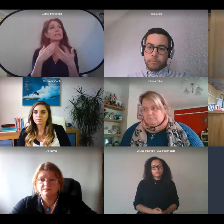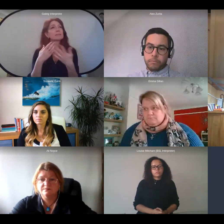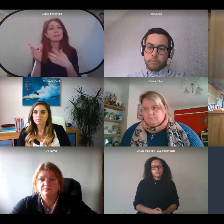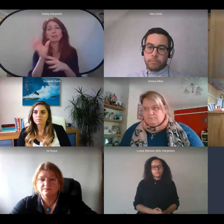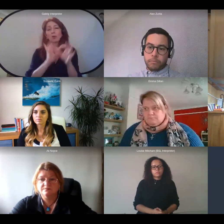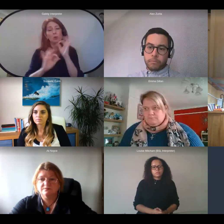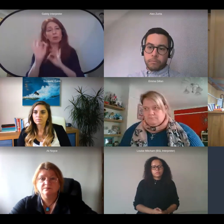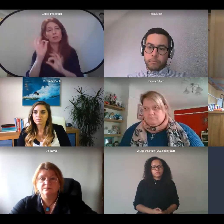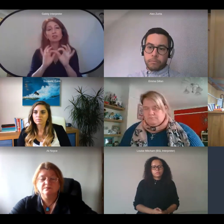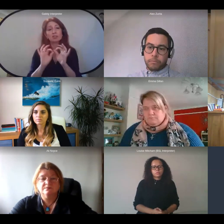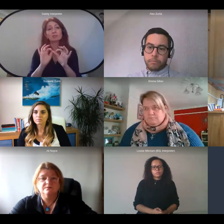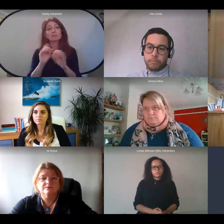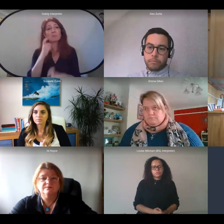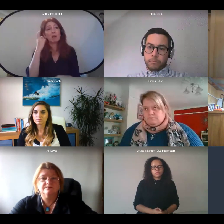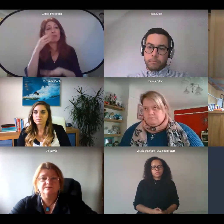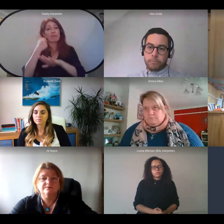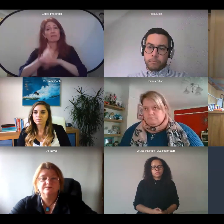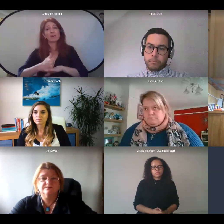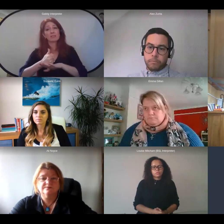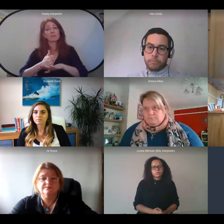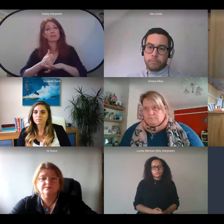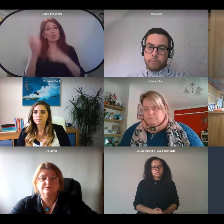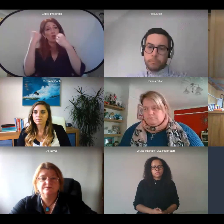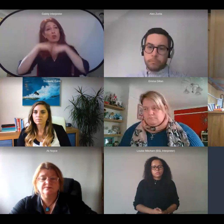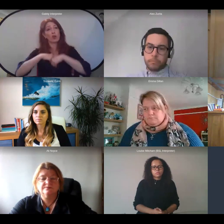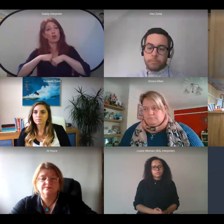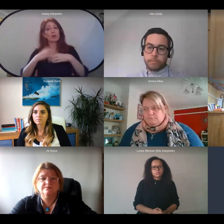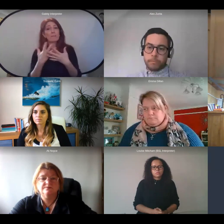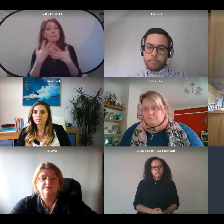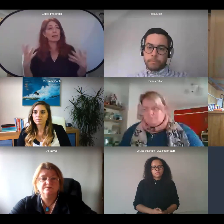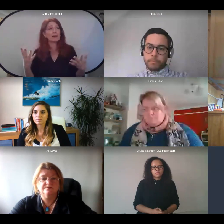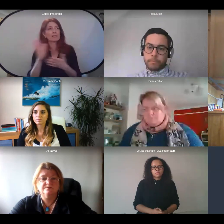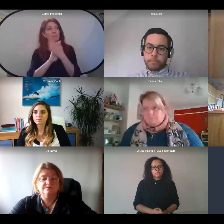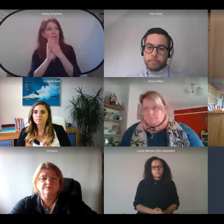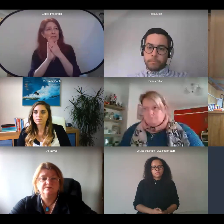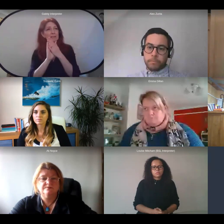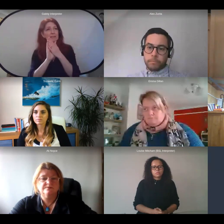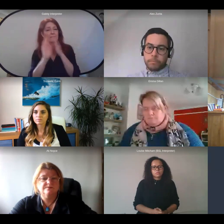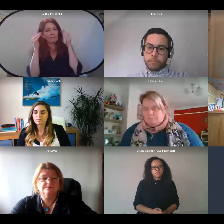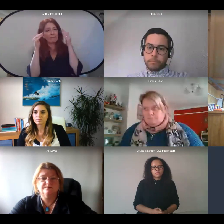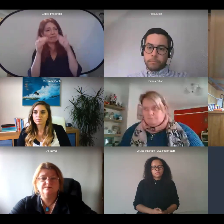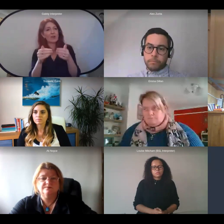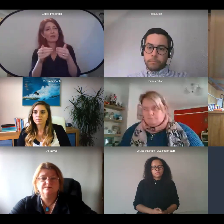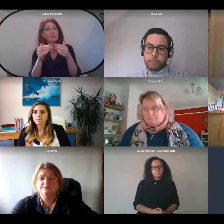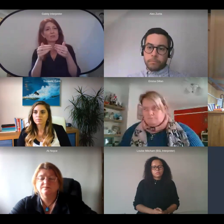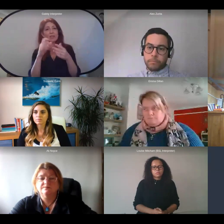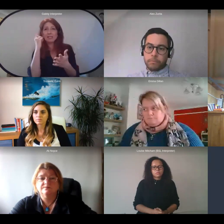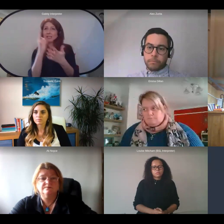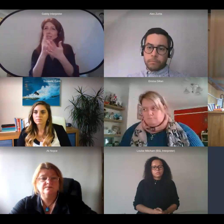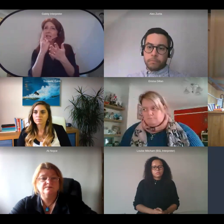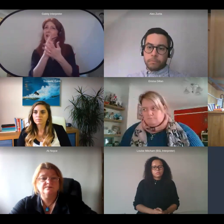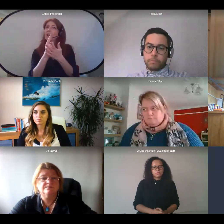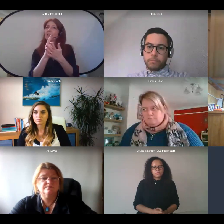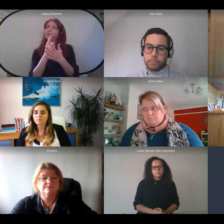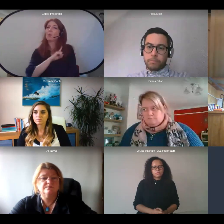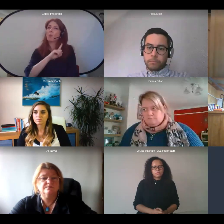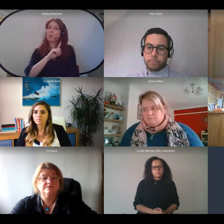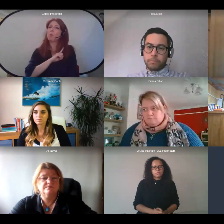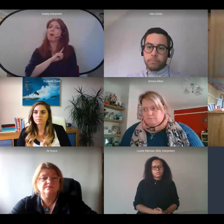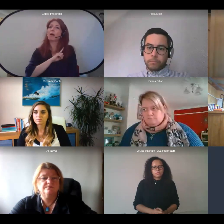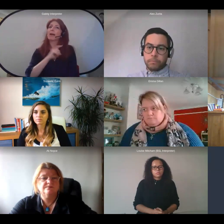think fundamentally the biggest learning has got to be being able to pinpoint why something needs to change, why it's been a